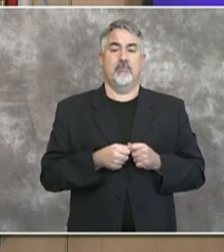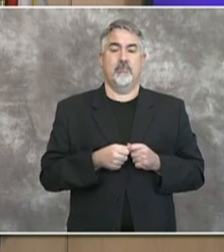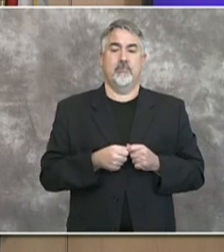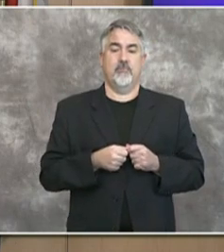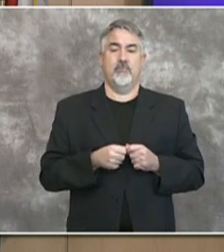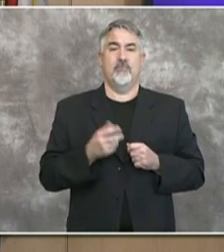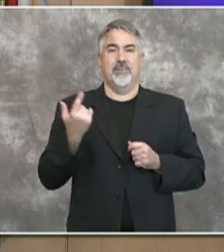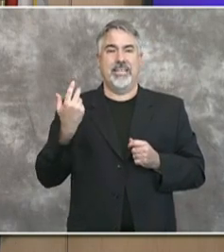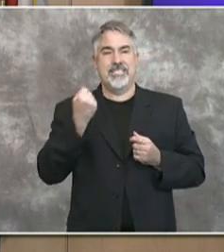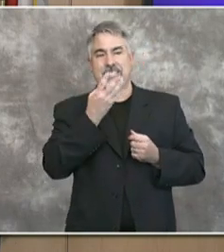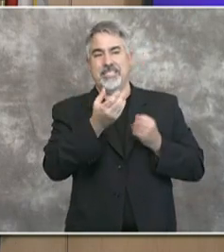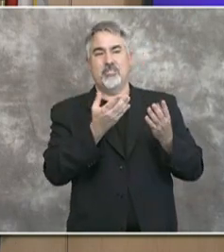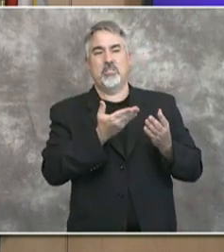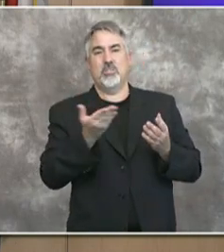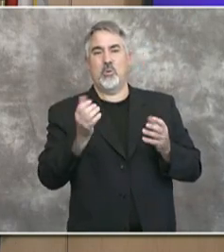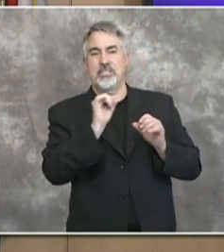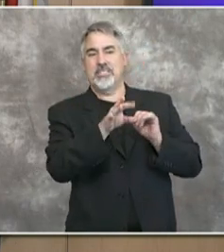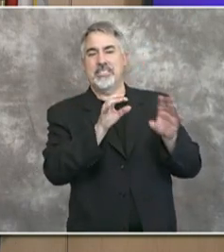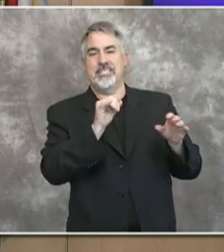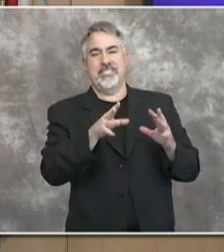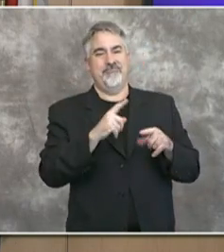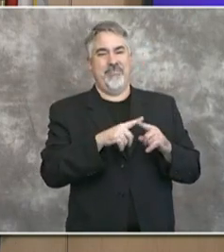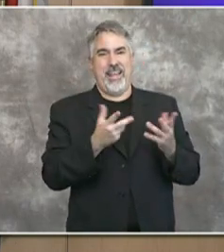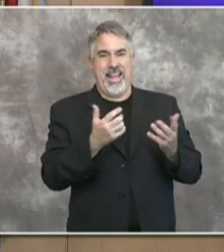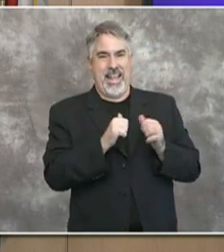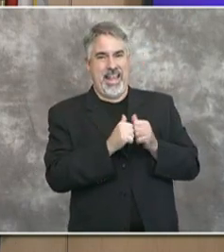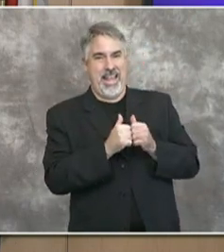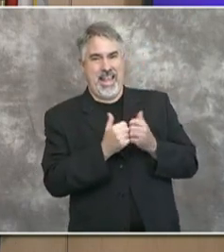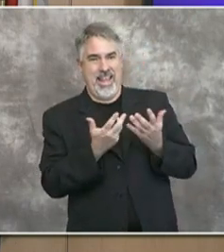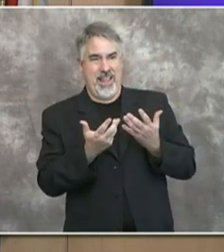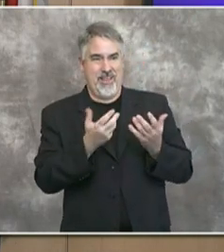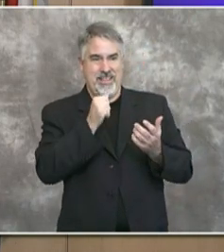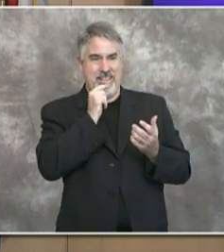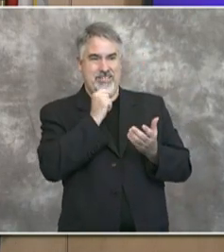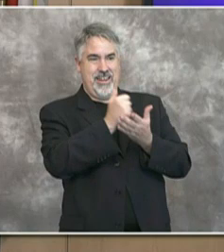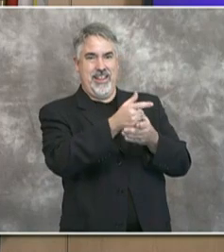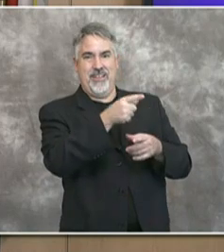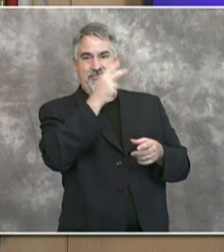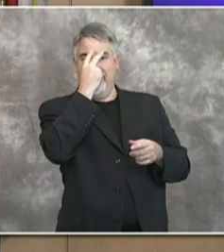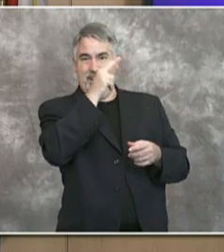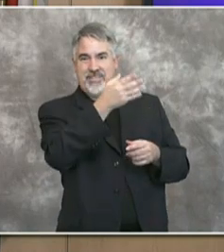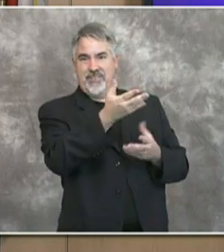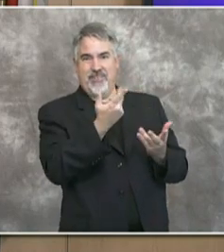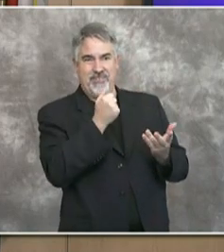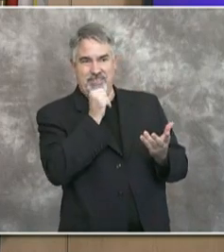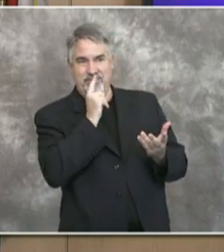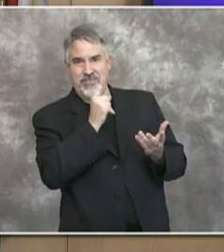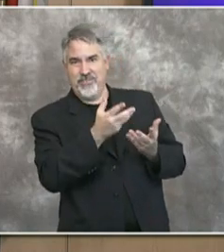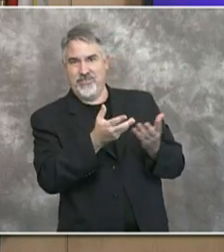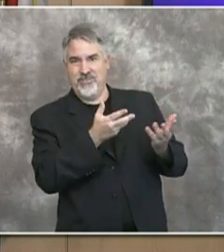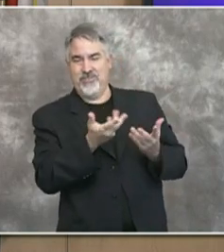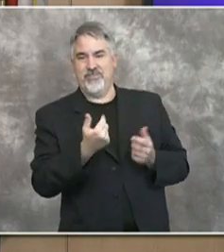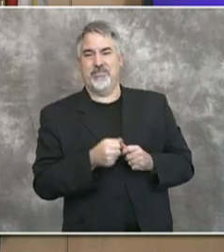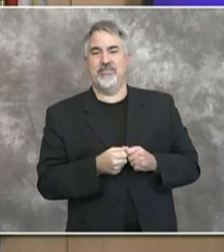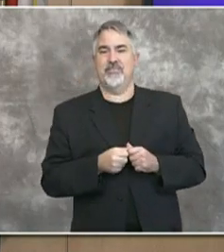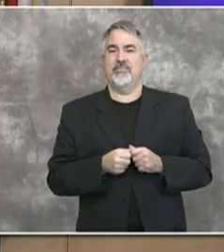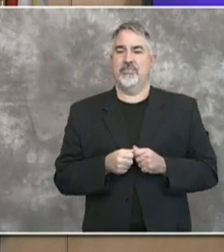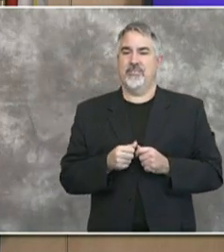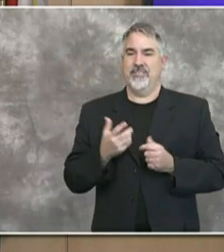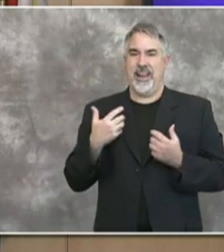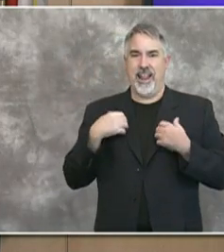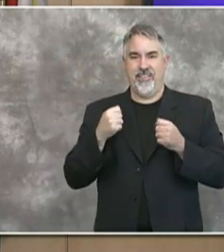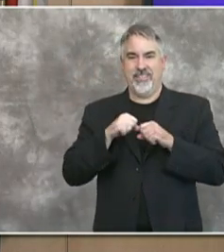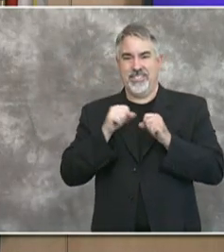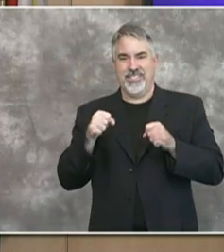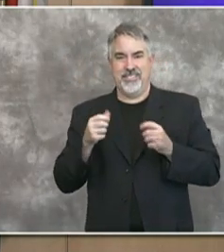any avenue or method that may help folks down there maintain the integrity of their own healthcare system. He's got a couple of follow-up questions. During your calls